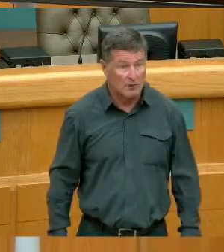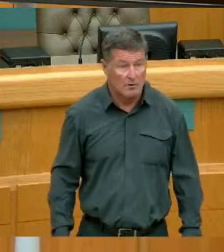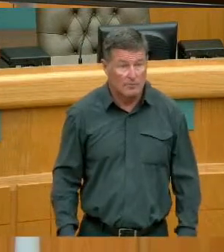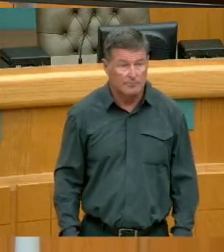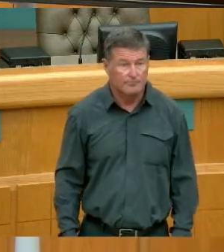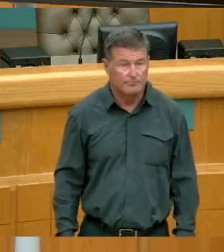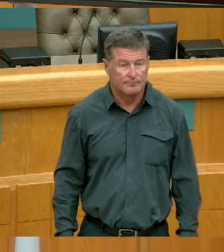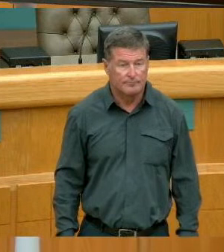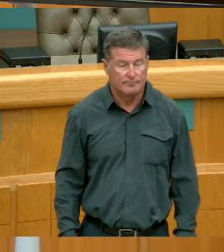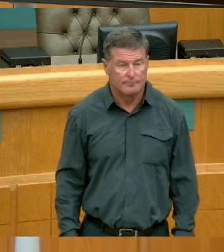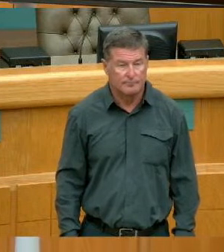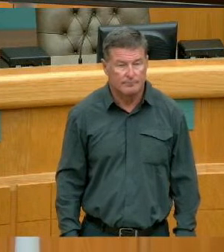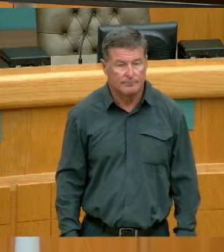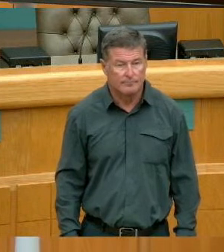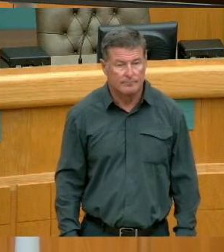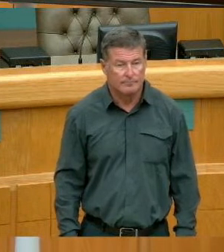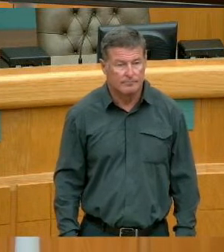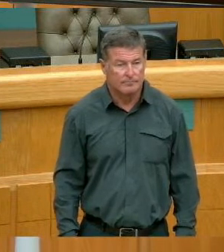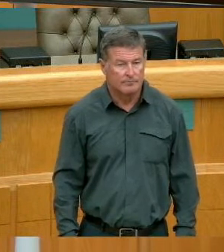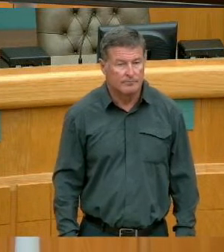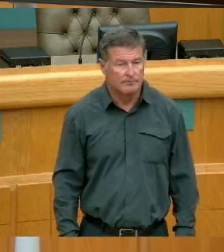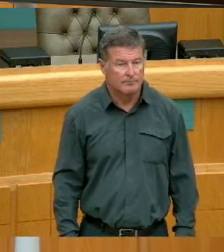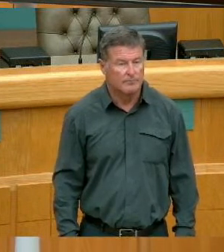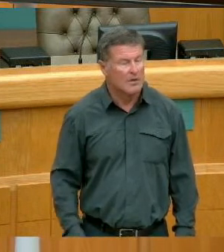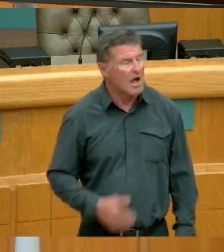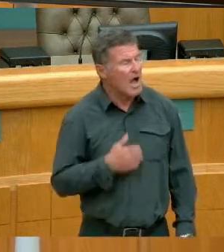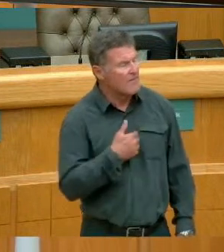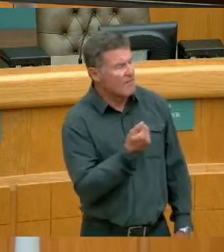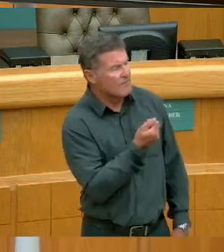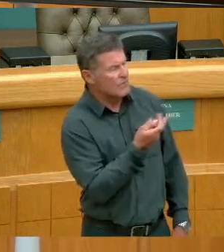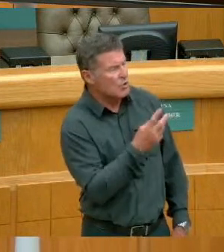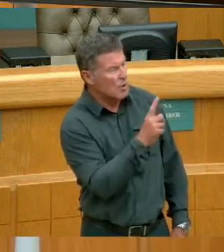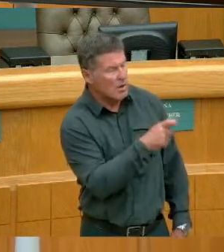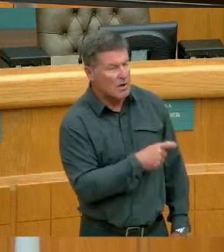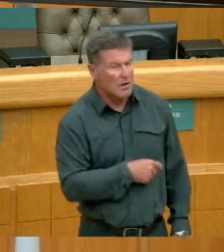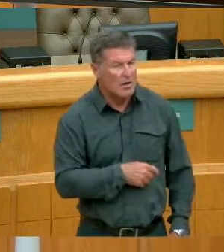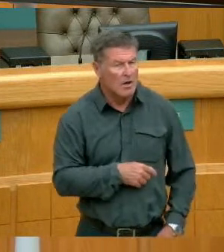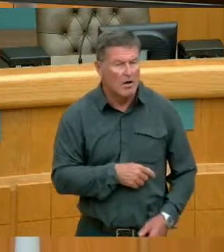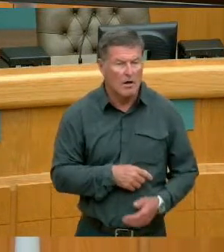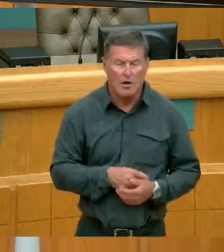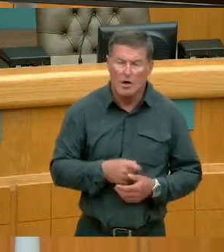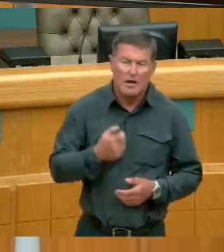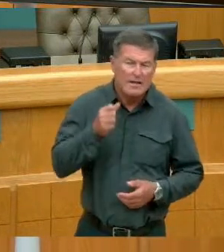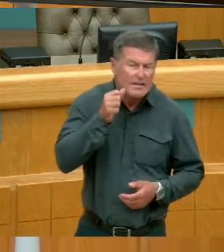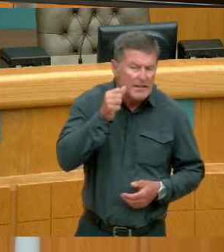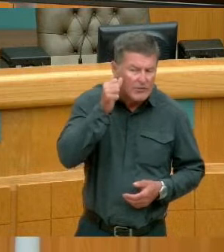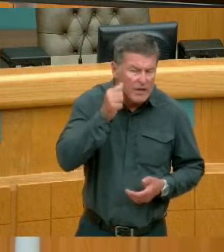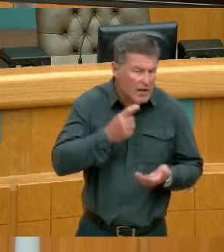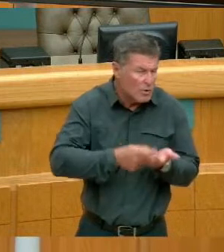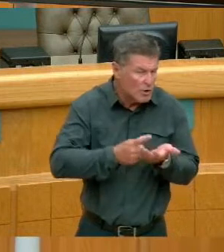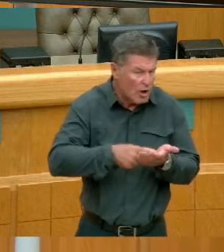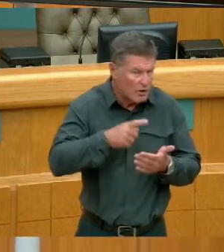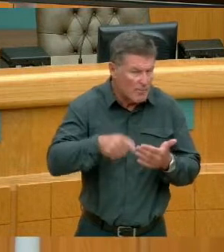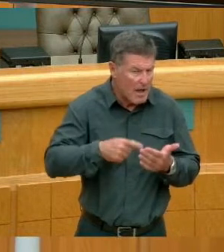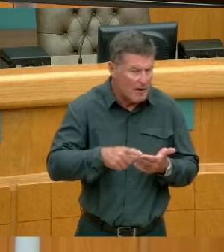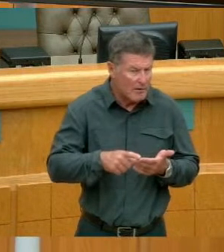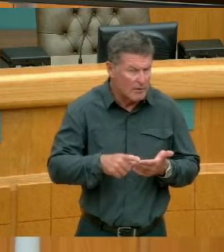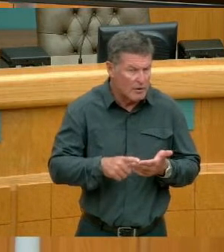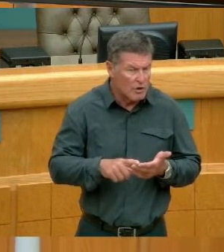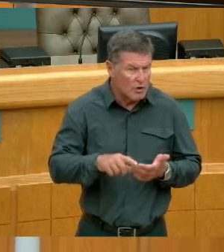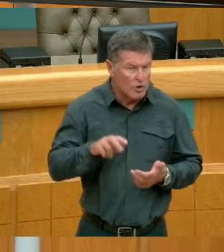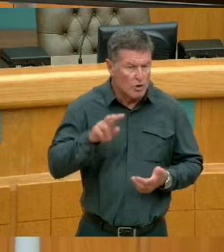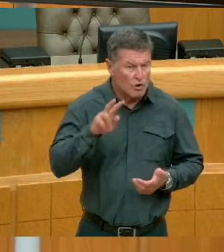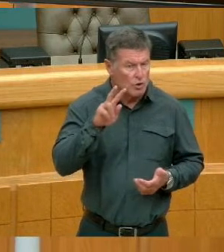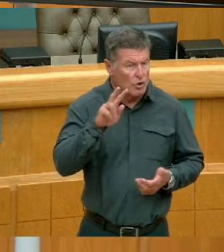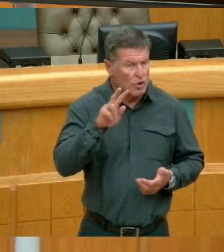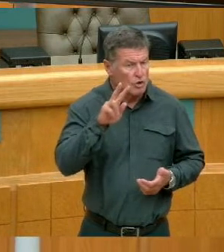I kind of have a few. So it has to do with the requests that we talked about yesterday. I know you guys mentioned 21